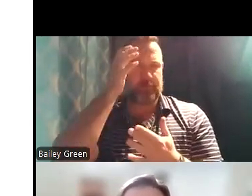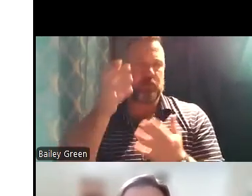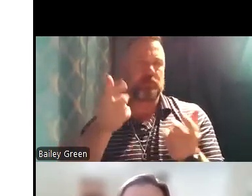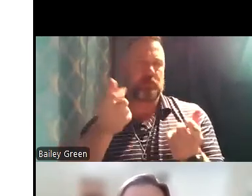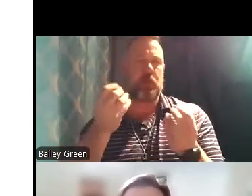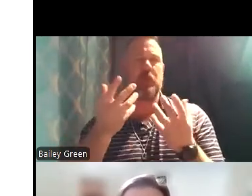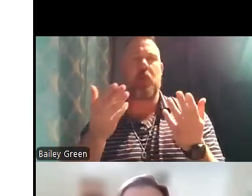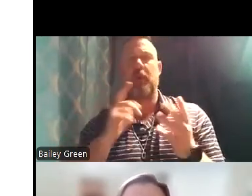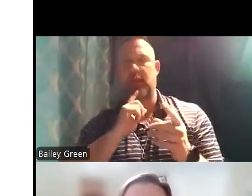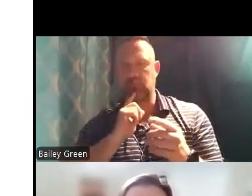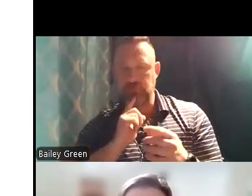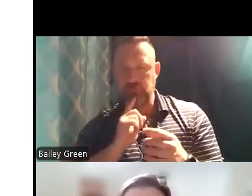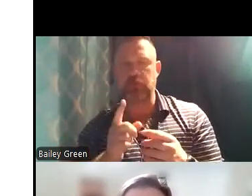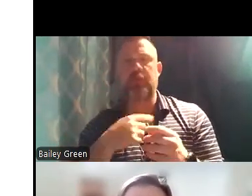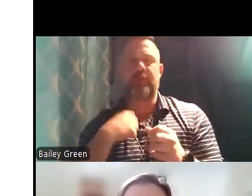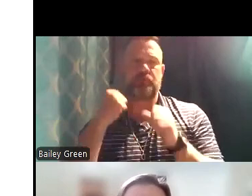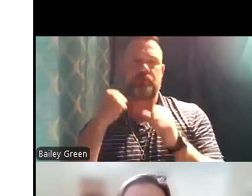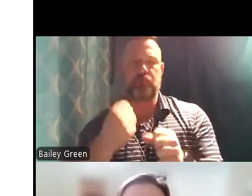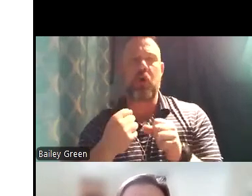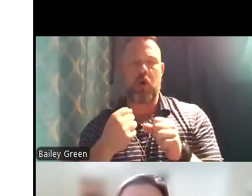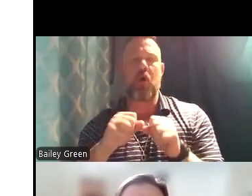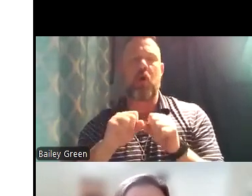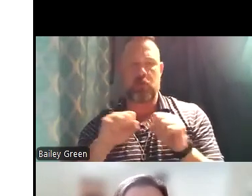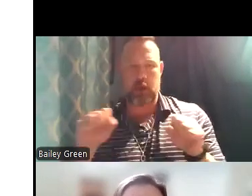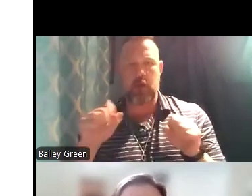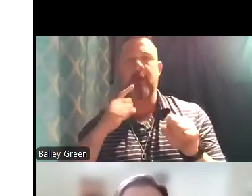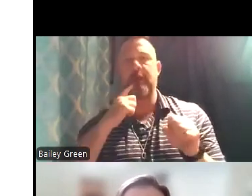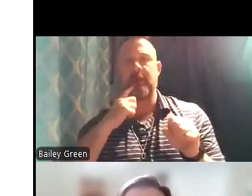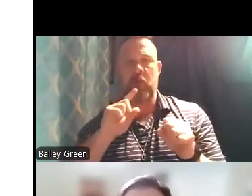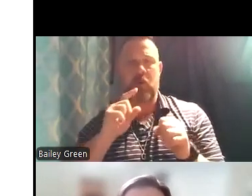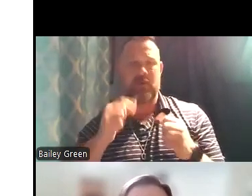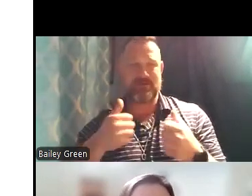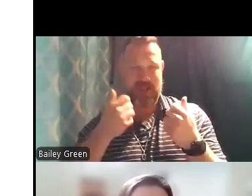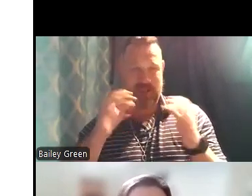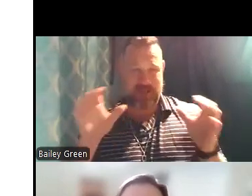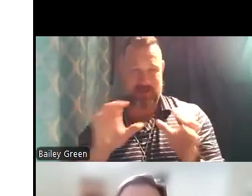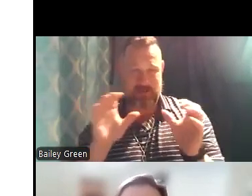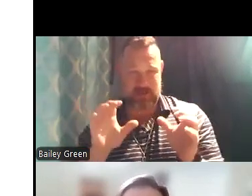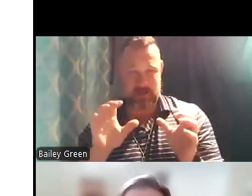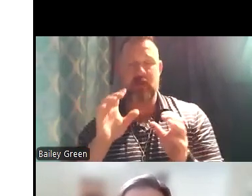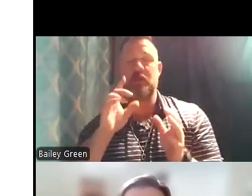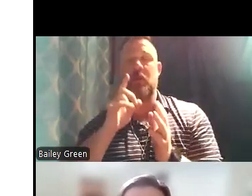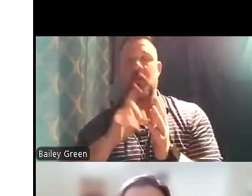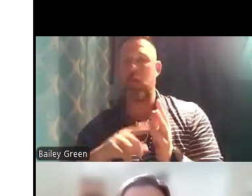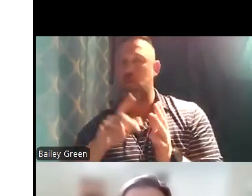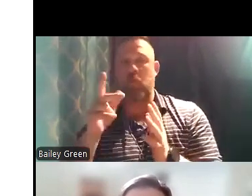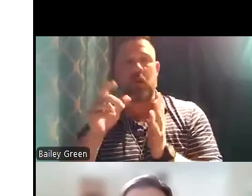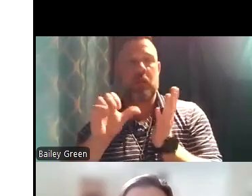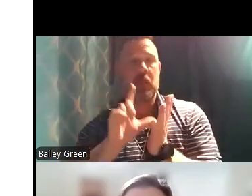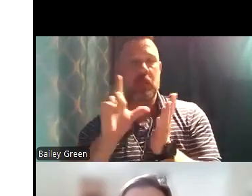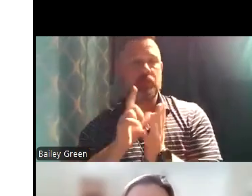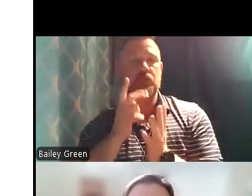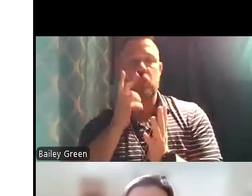to make sure we had a strong grounding, both in existing activities, what does the literature and